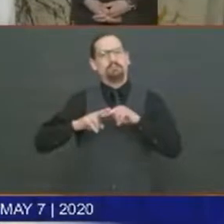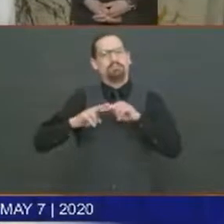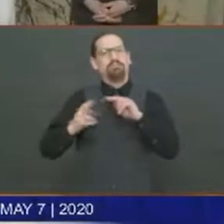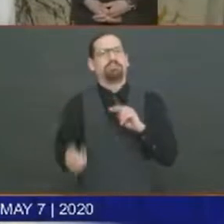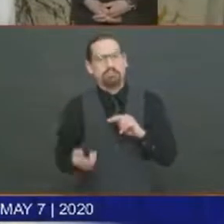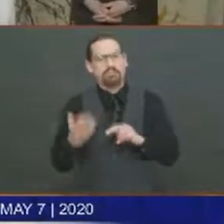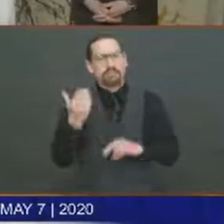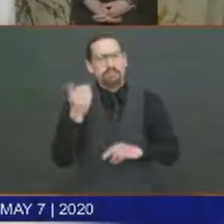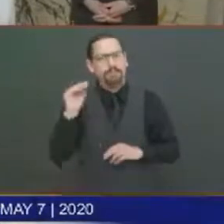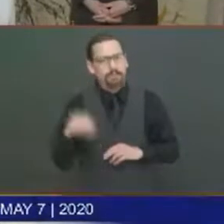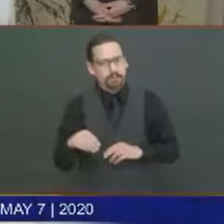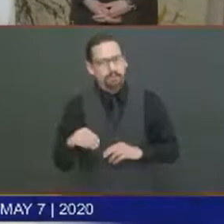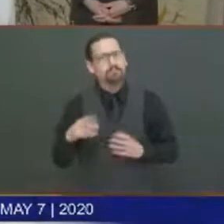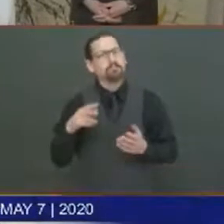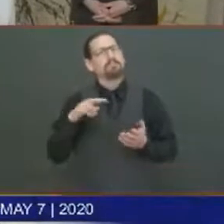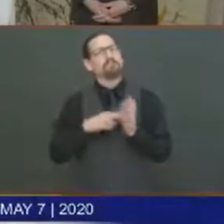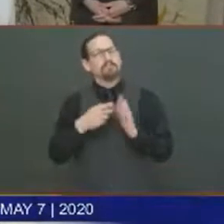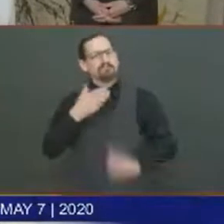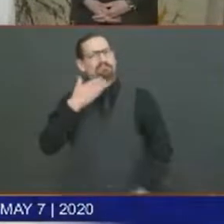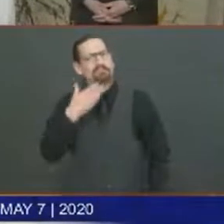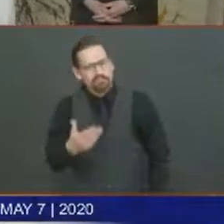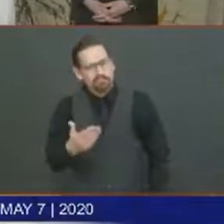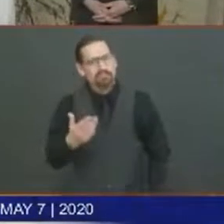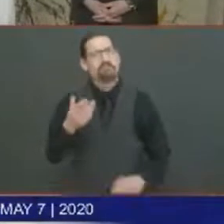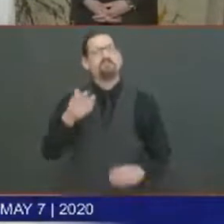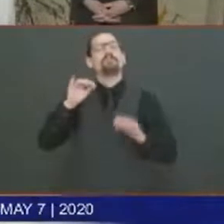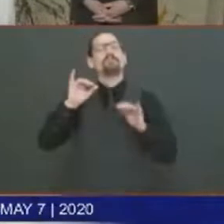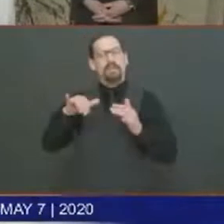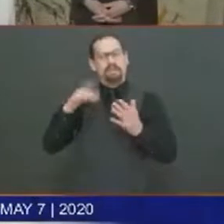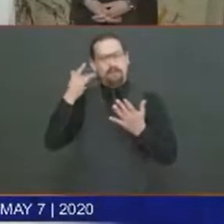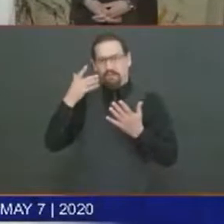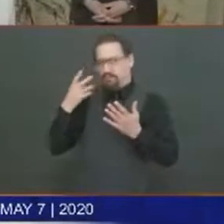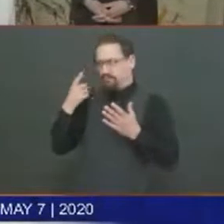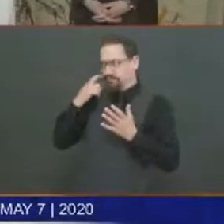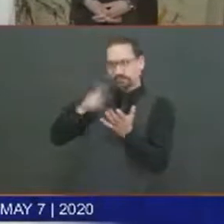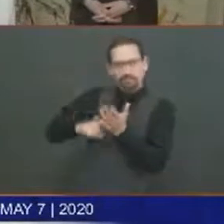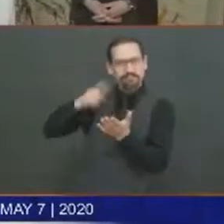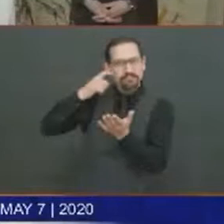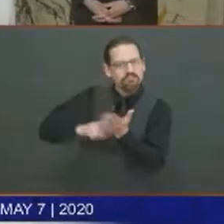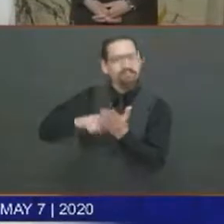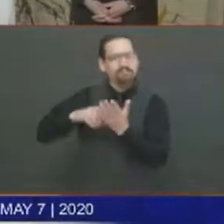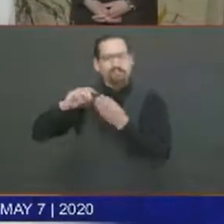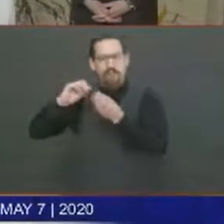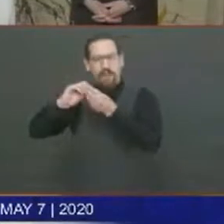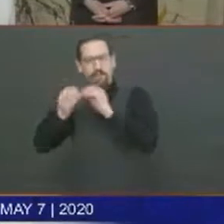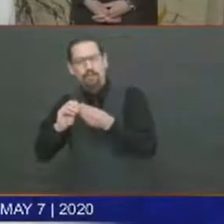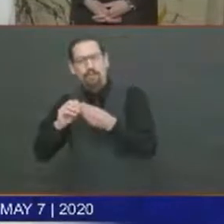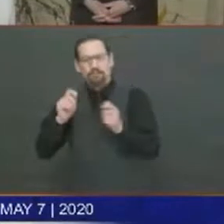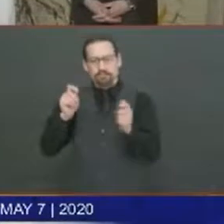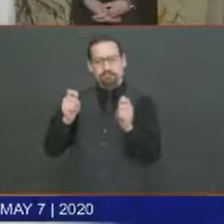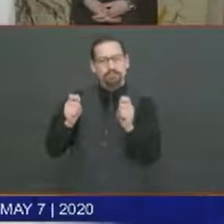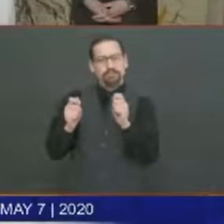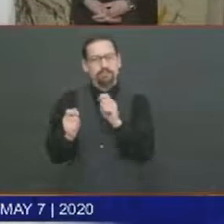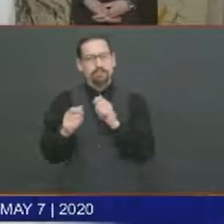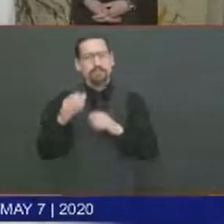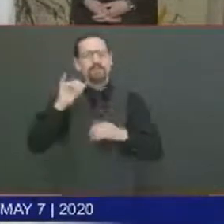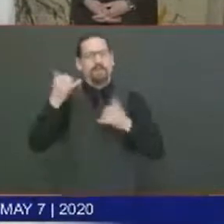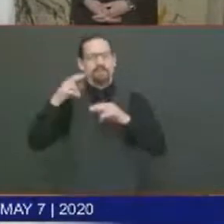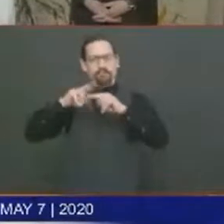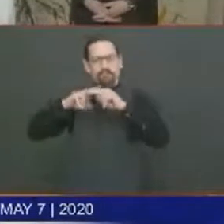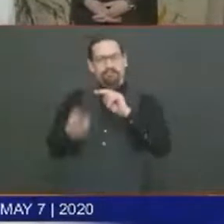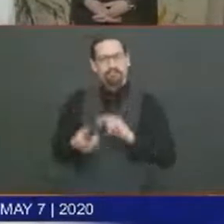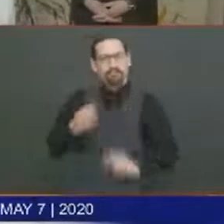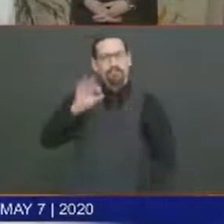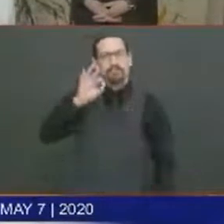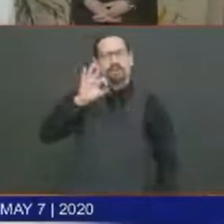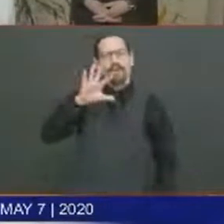cases, our 3-day moving average compared to that of 14 days ago shows a decrease of 95 cases per